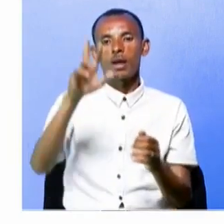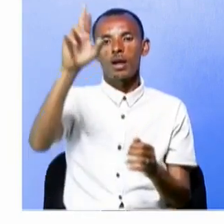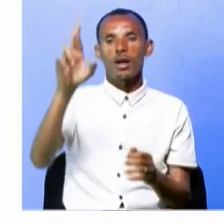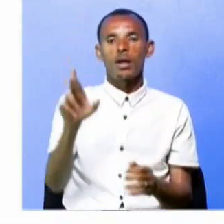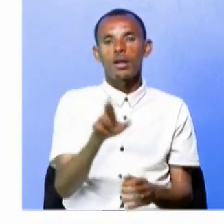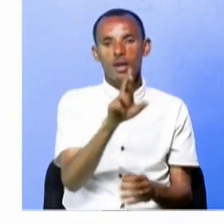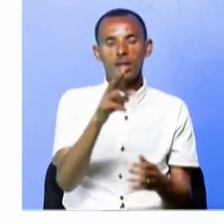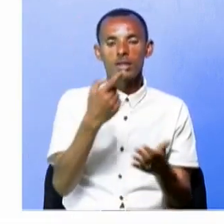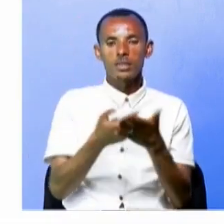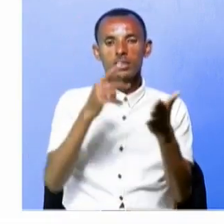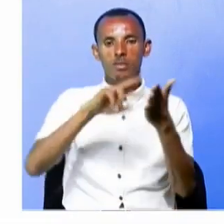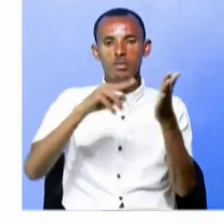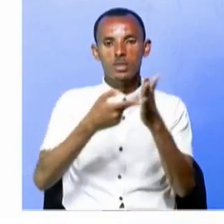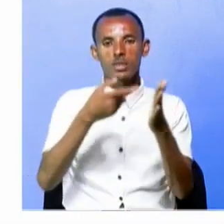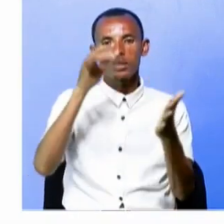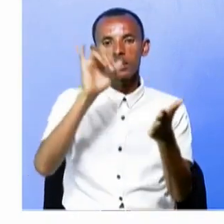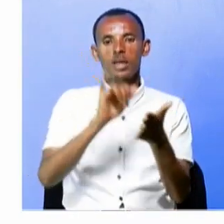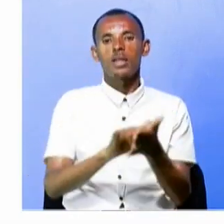this implies